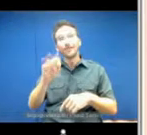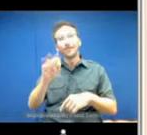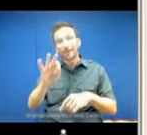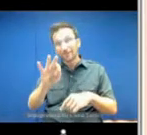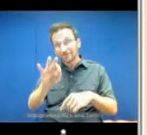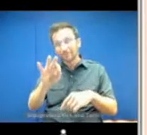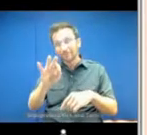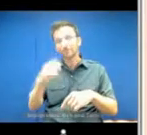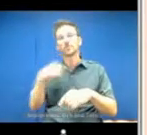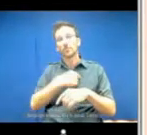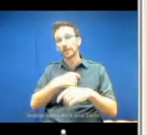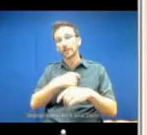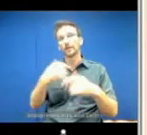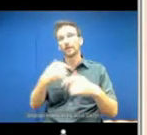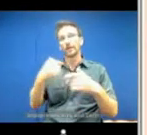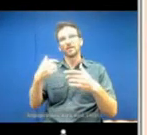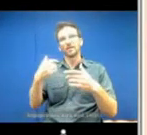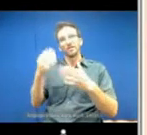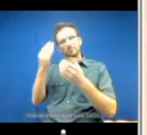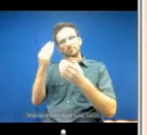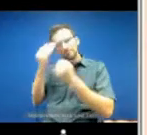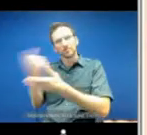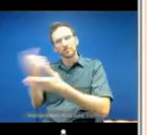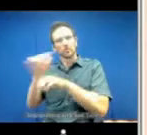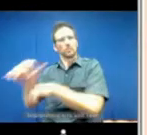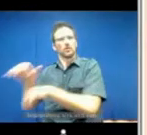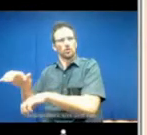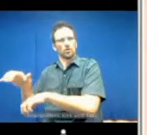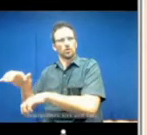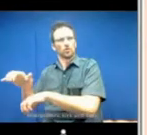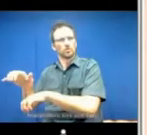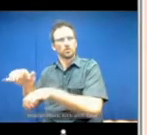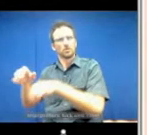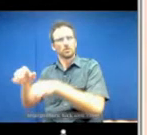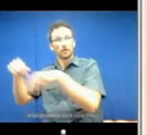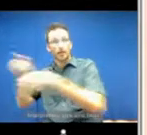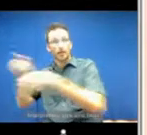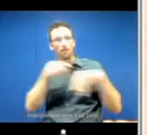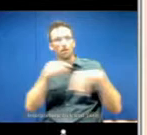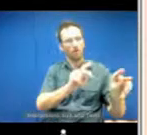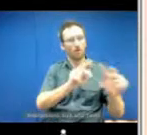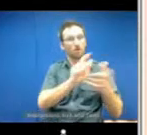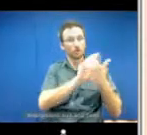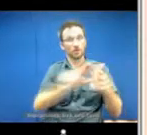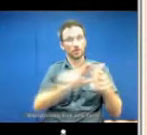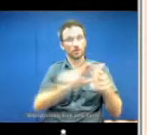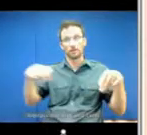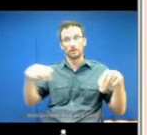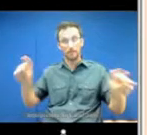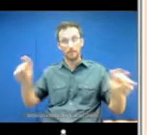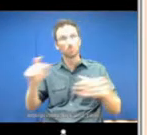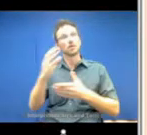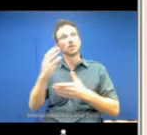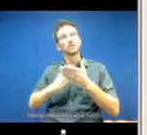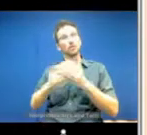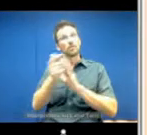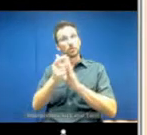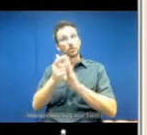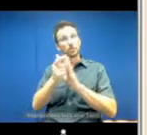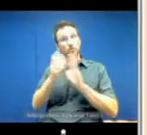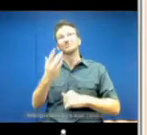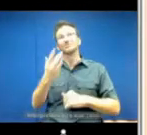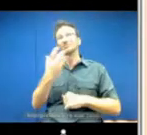debrief on the record. And again, some attorneys are going to want you to do the debrief on the